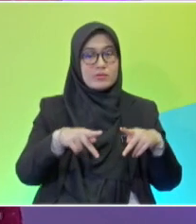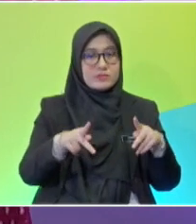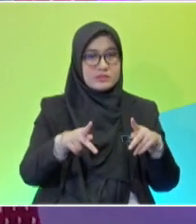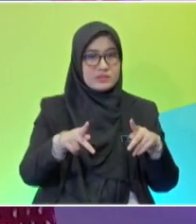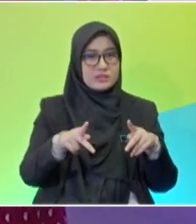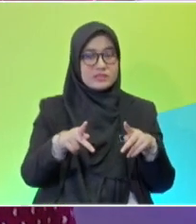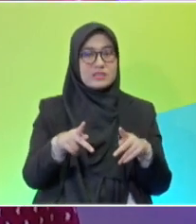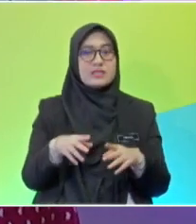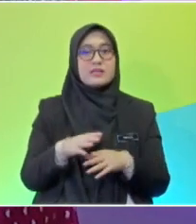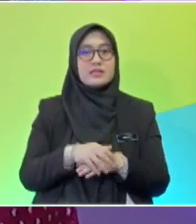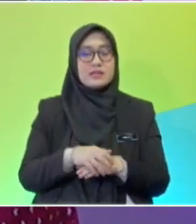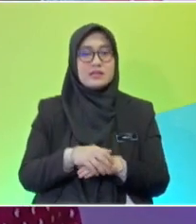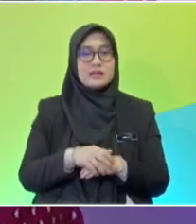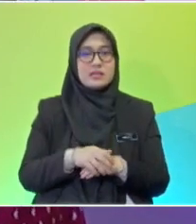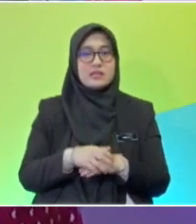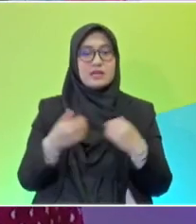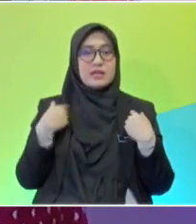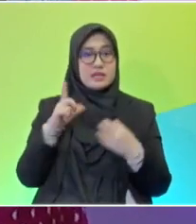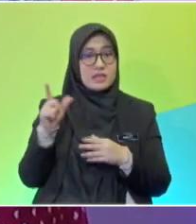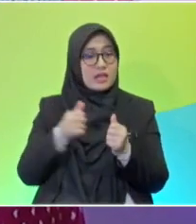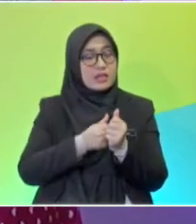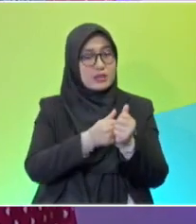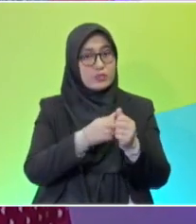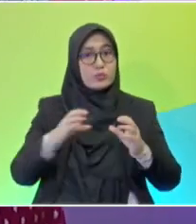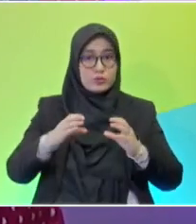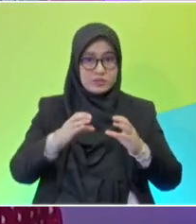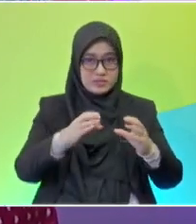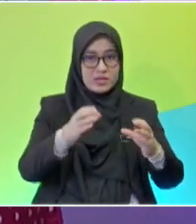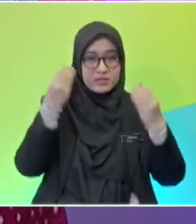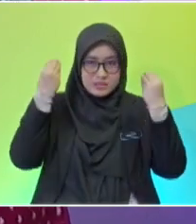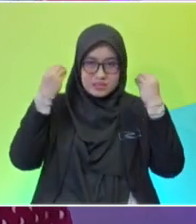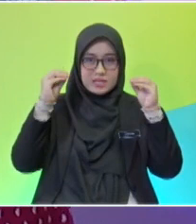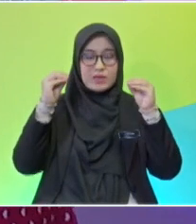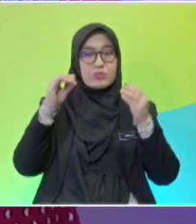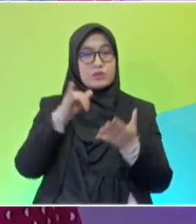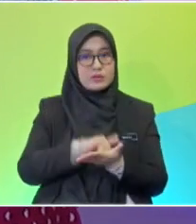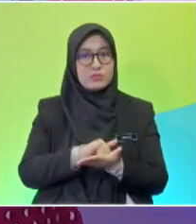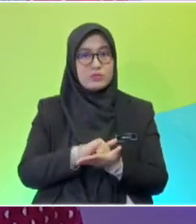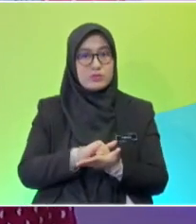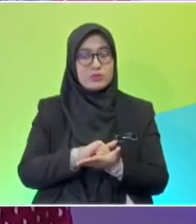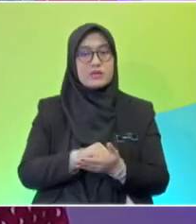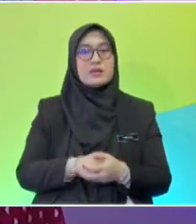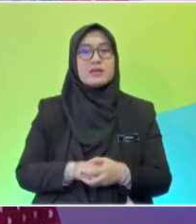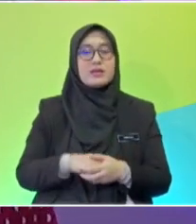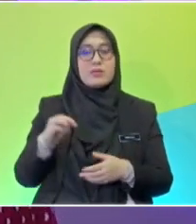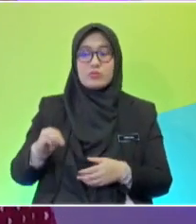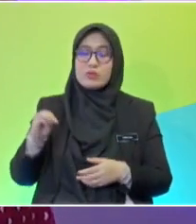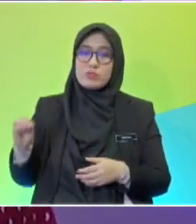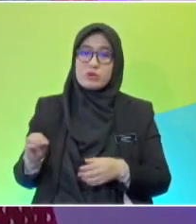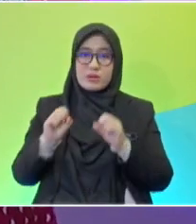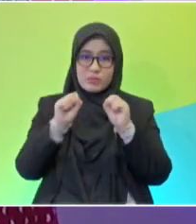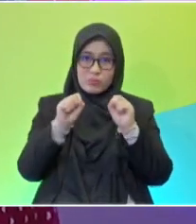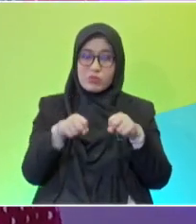because it's how you look at that particular child, that particular pupil in your classroom as